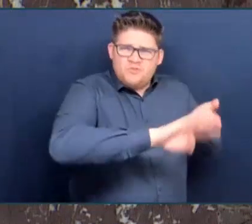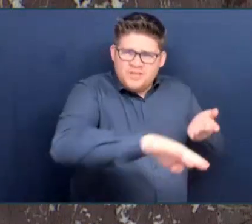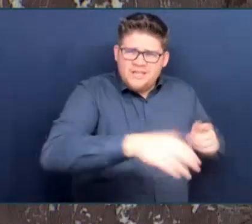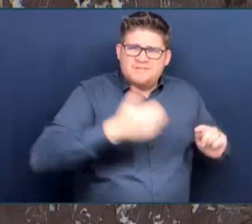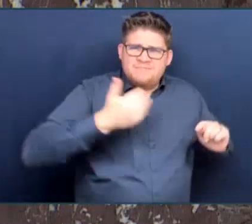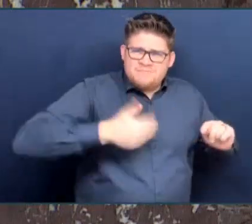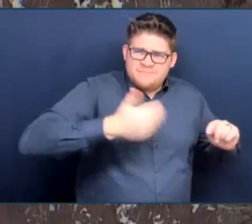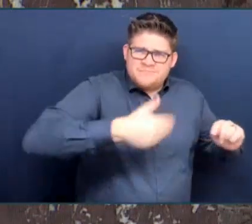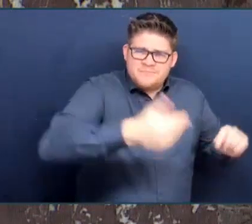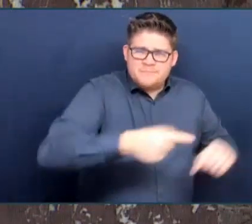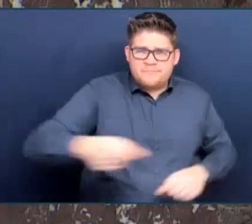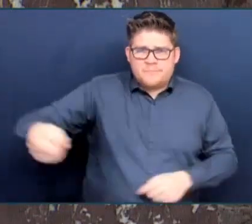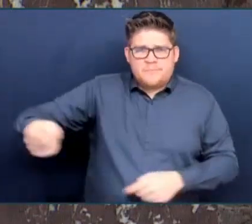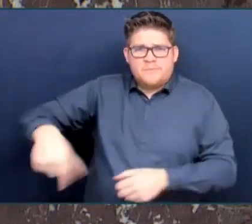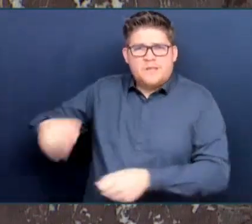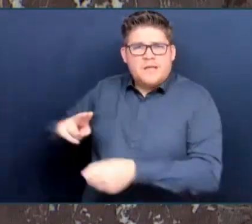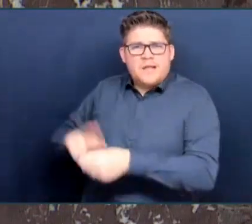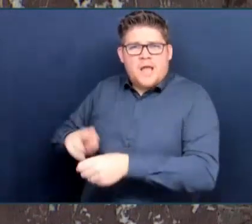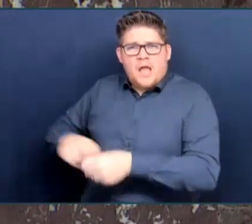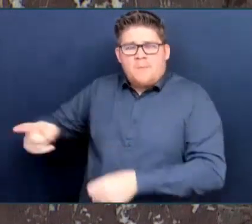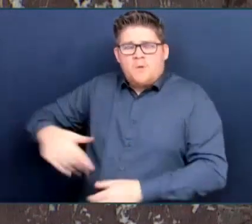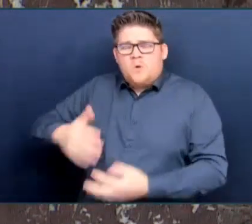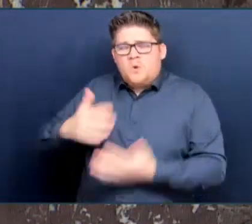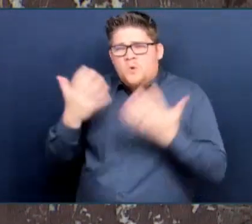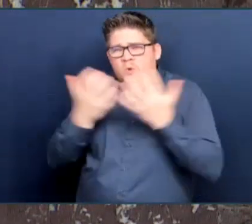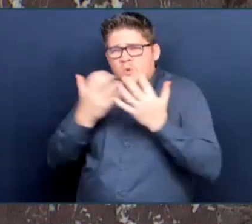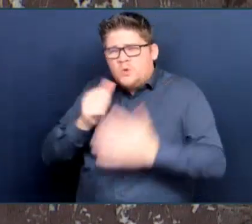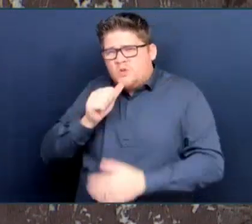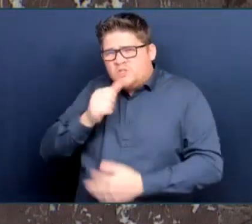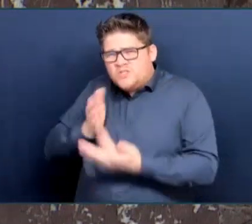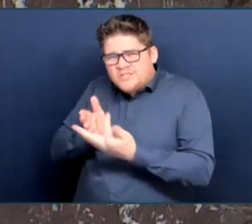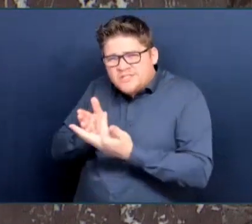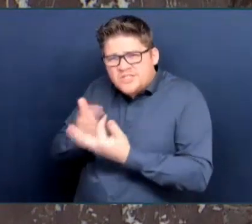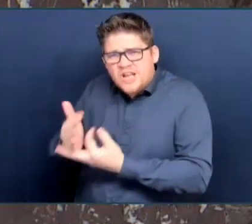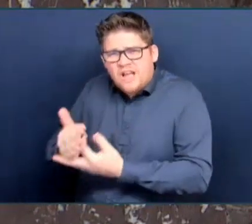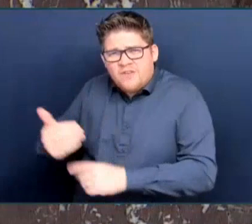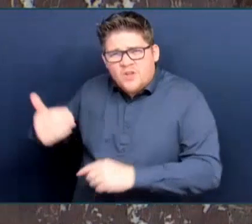on crime Premier's failed catch and release policies?